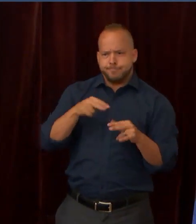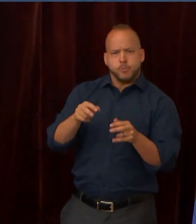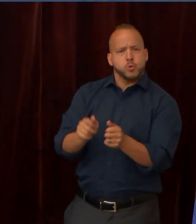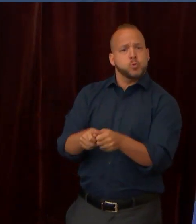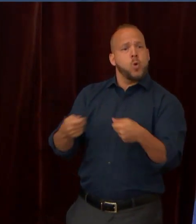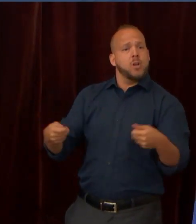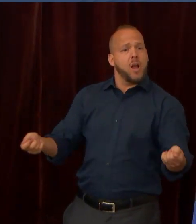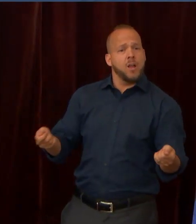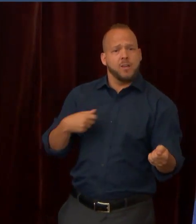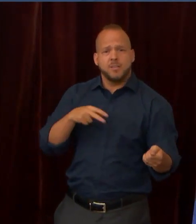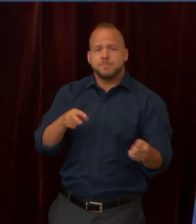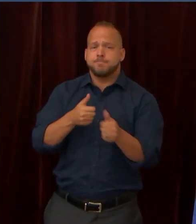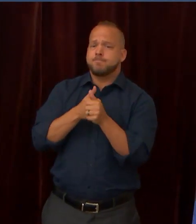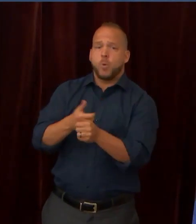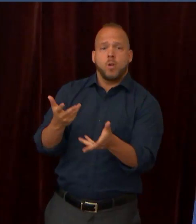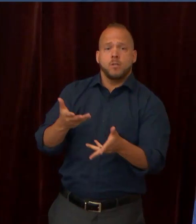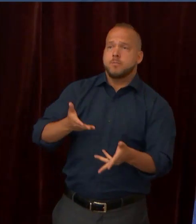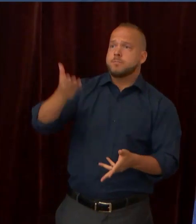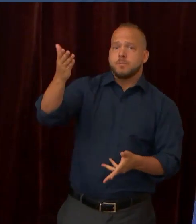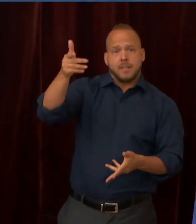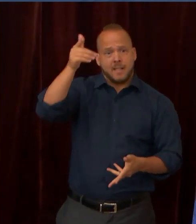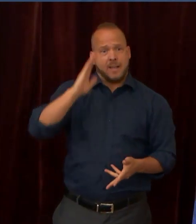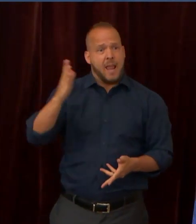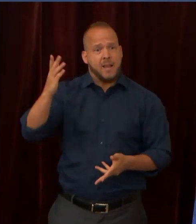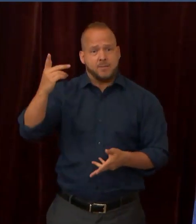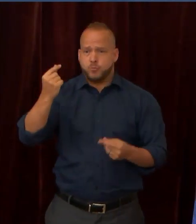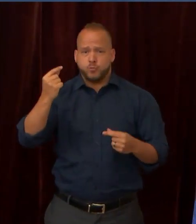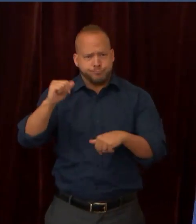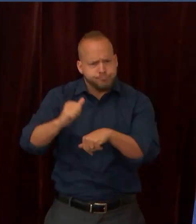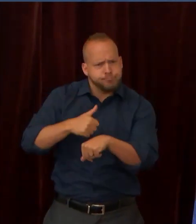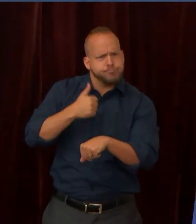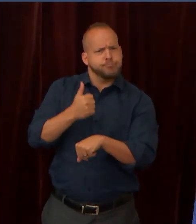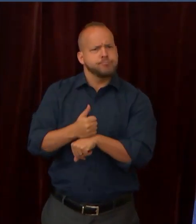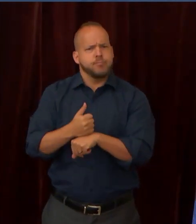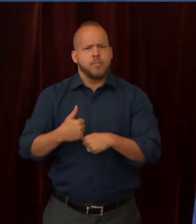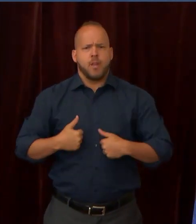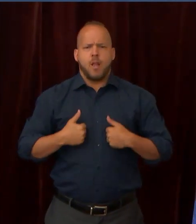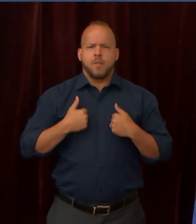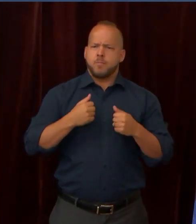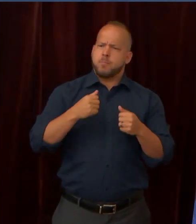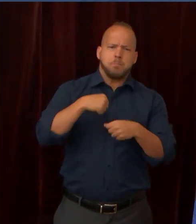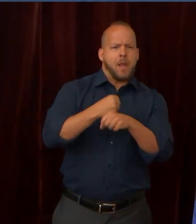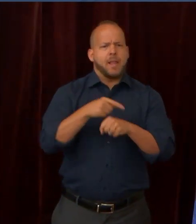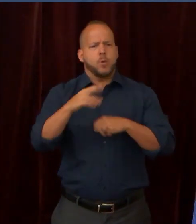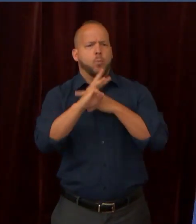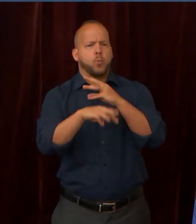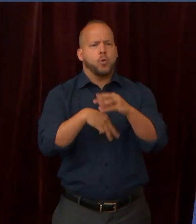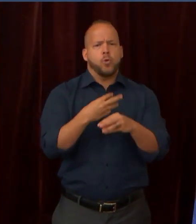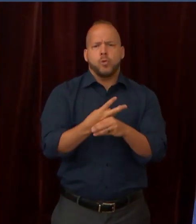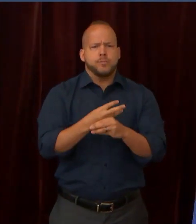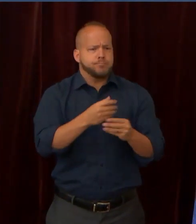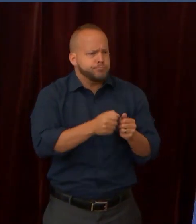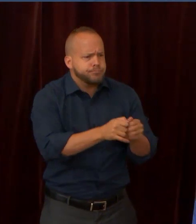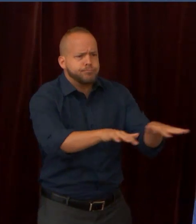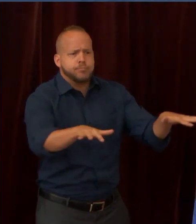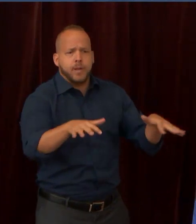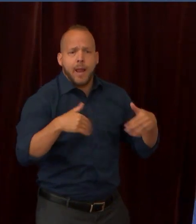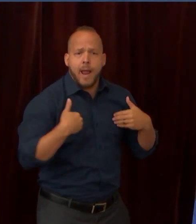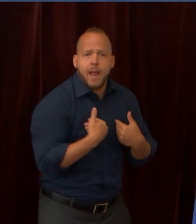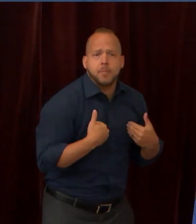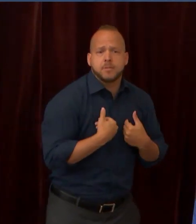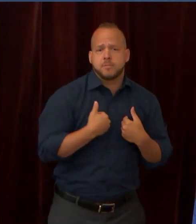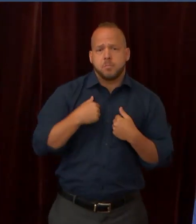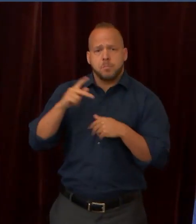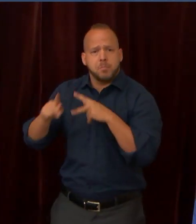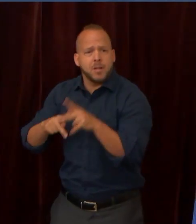other species, animals, plants, etc., were created in herds by the hundreds and thousands. But the human was the only one that was created alone. And that teaches us